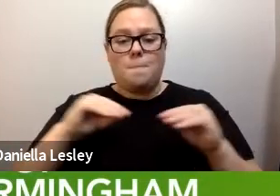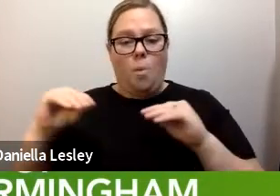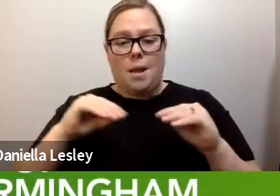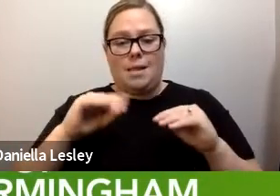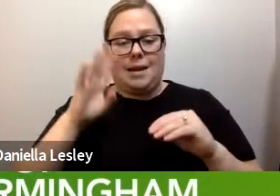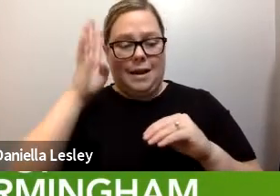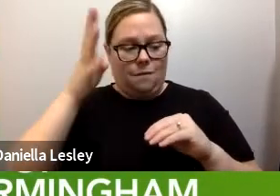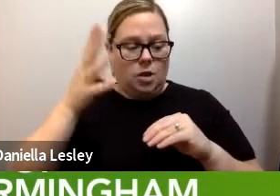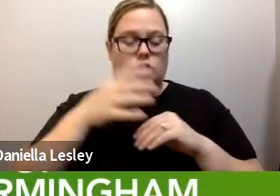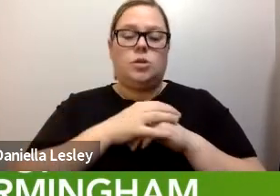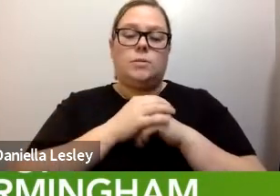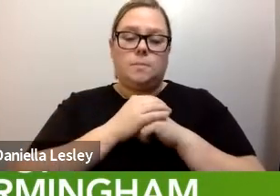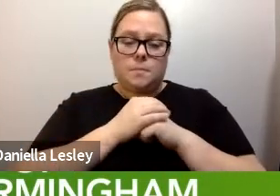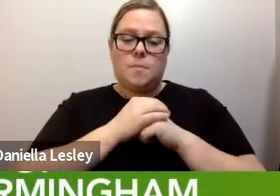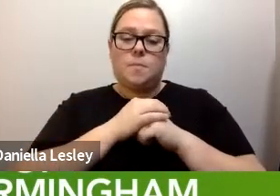Program.